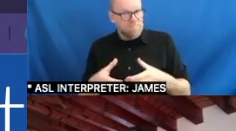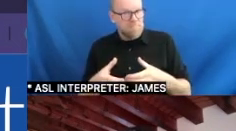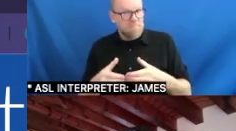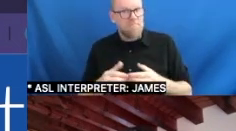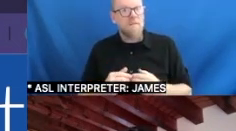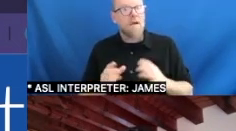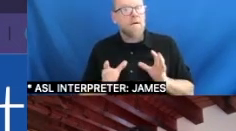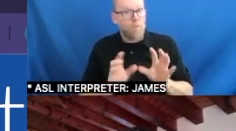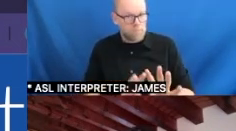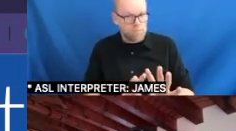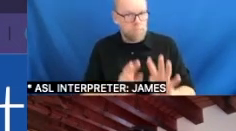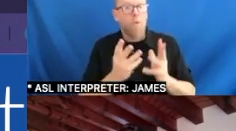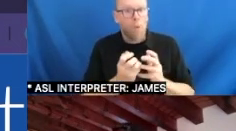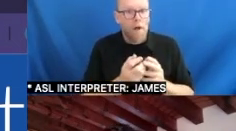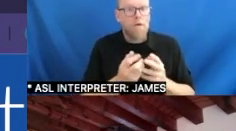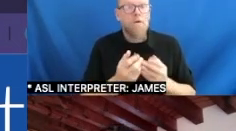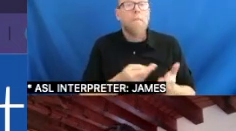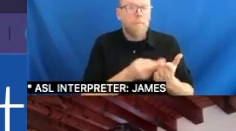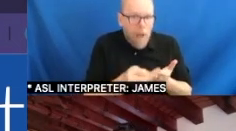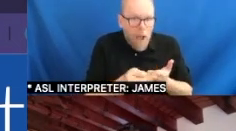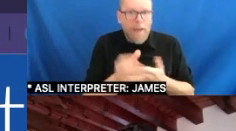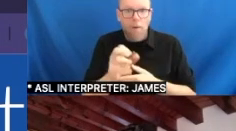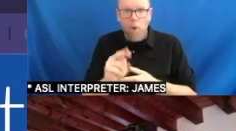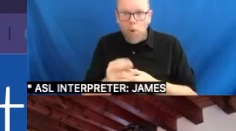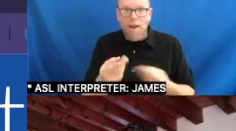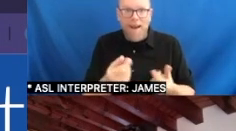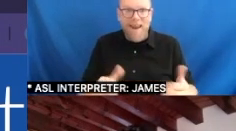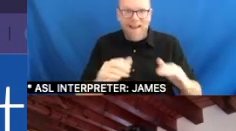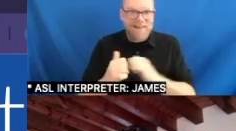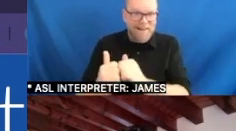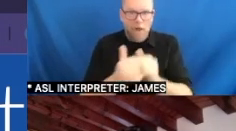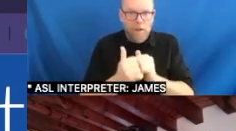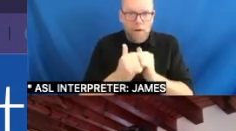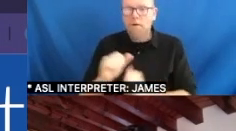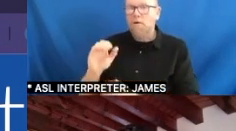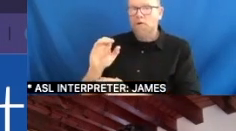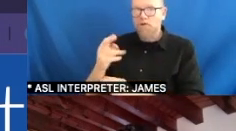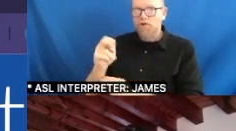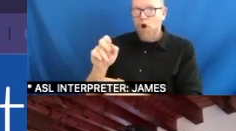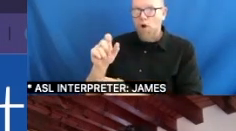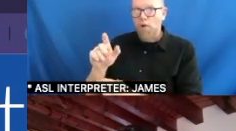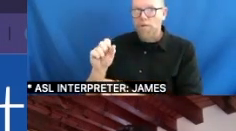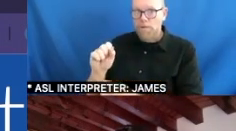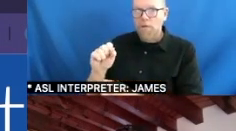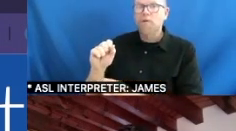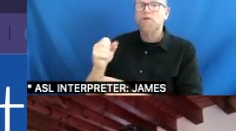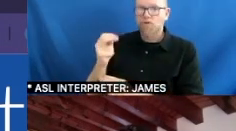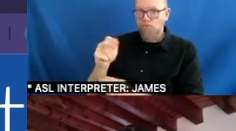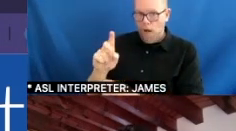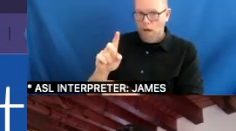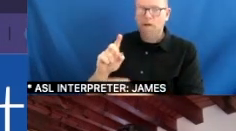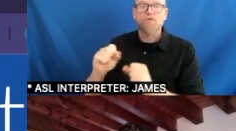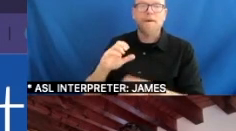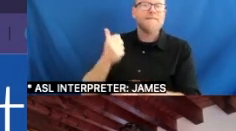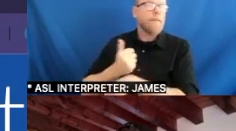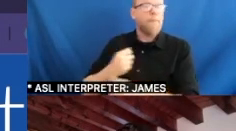land together. And so, in the words of Charles Sherrod, who was helping form the first community land trust, with